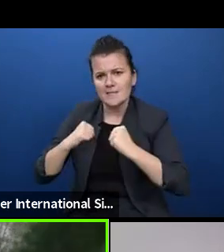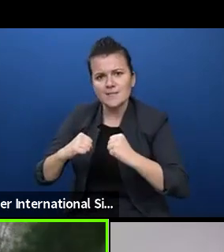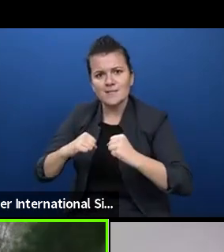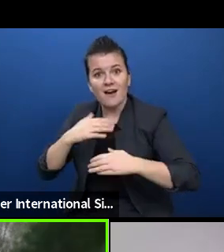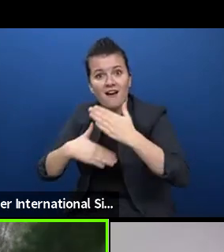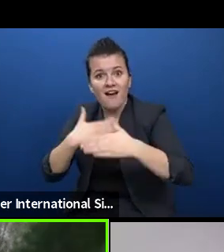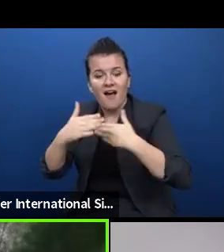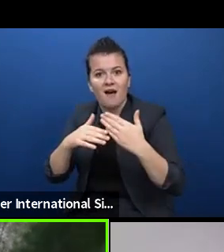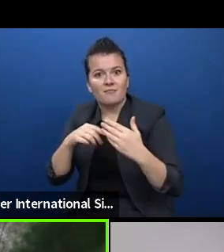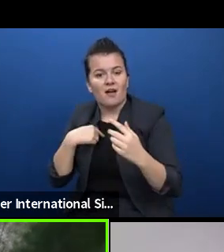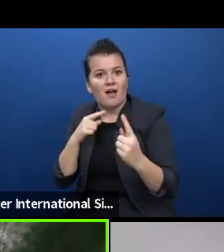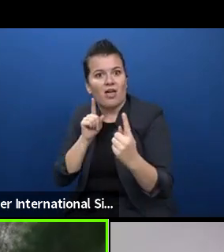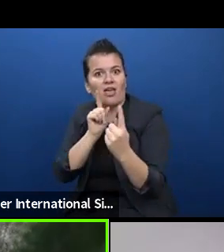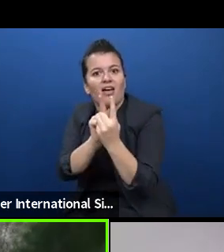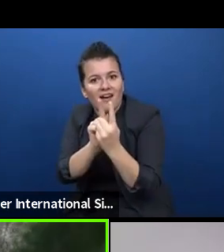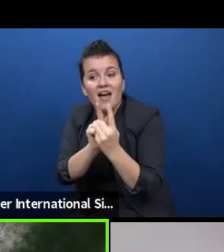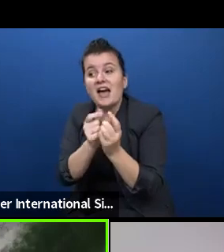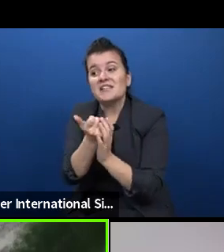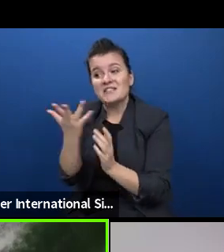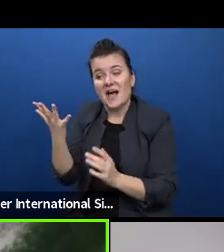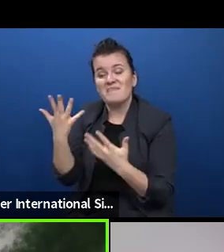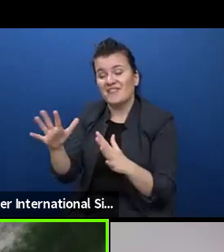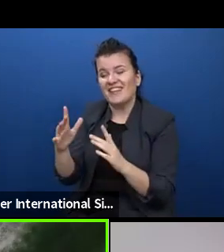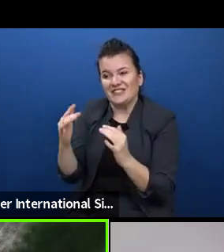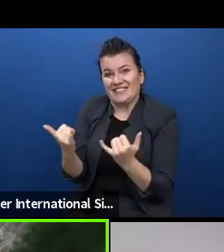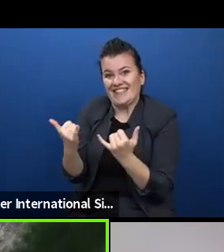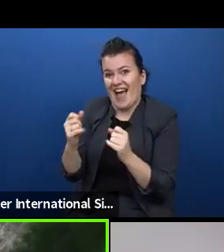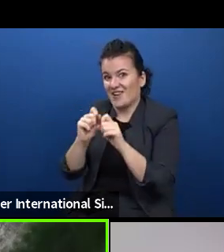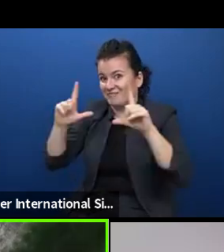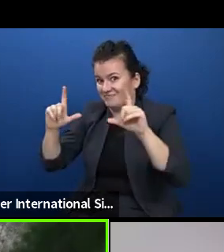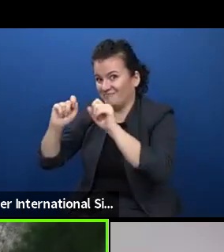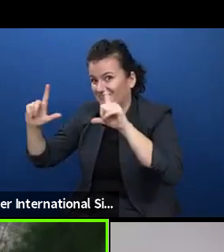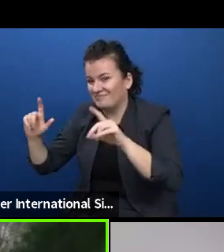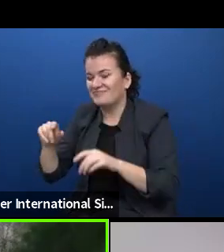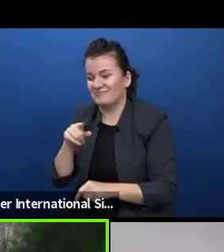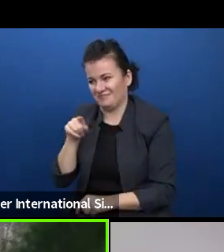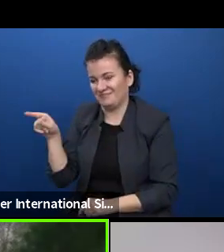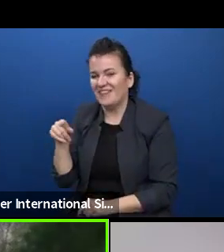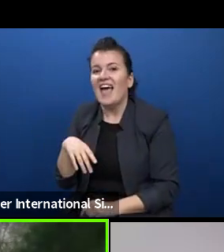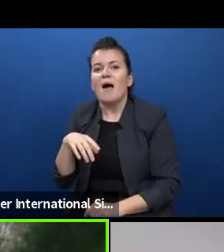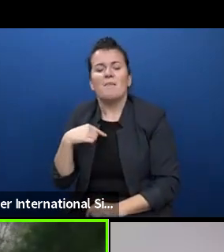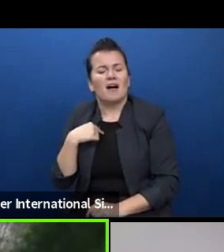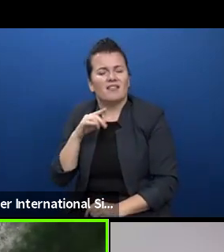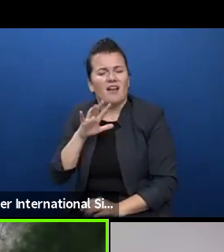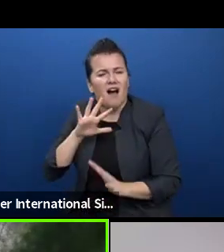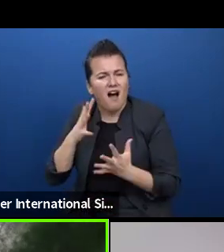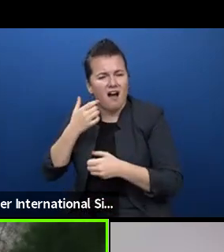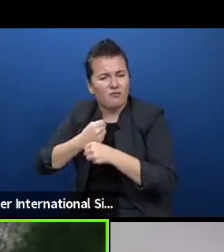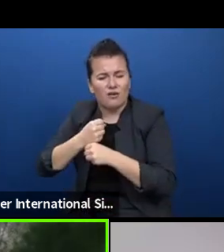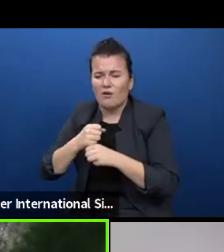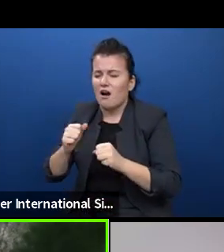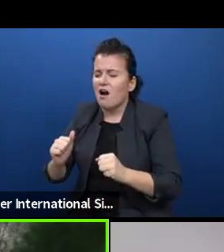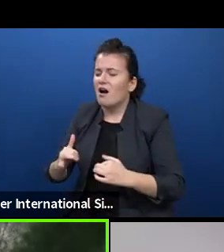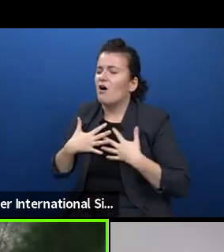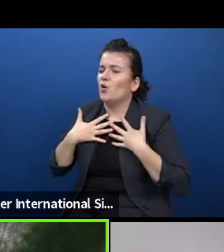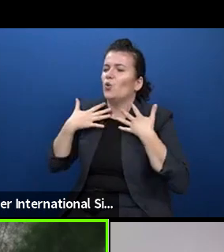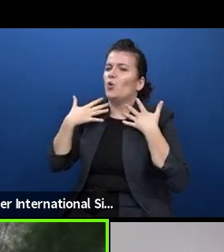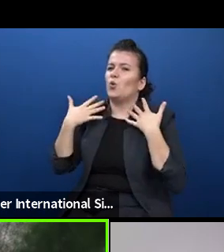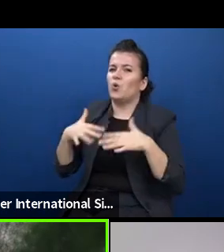work. Some of them are on this call now. So that's the first thing, that's been deeply fulfilling. But on a broader level, the